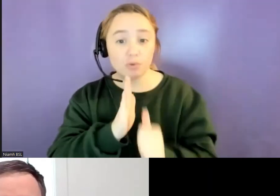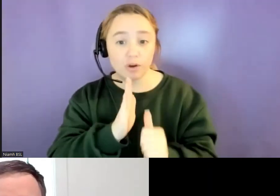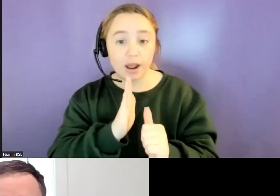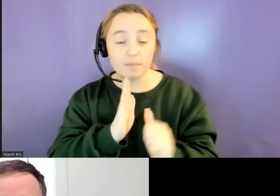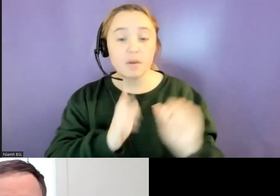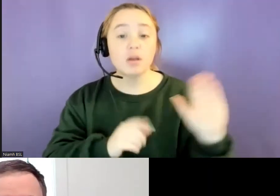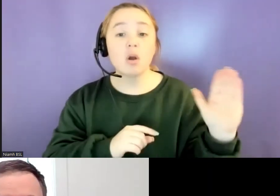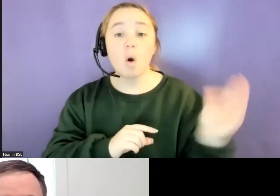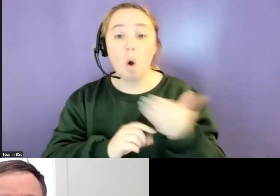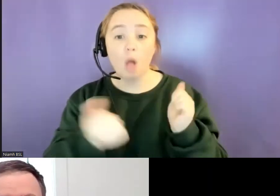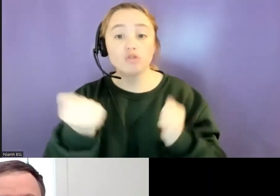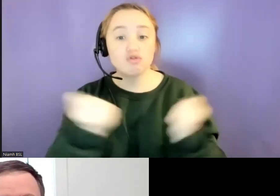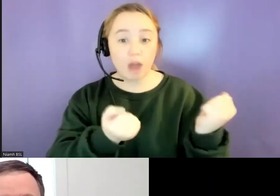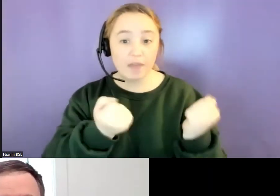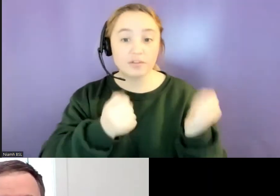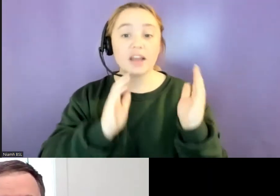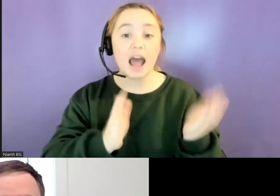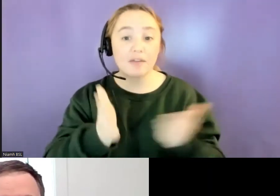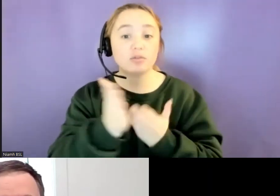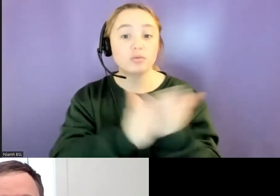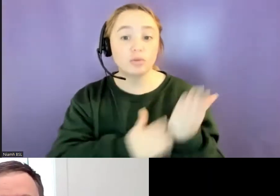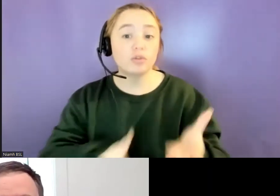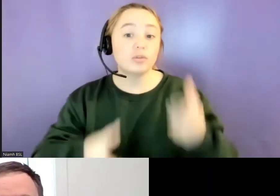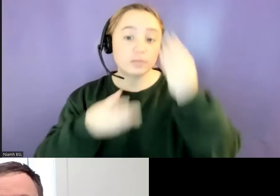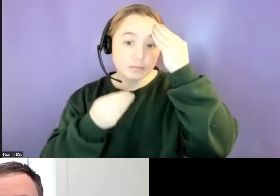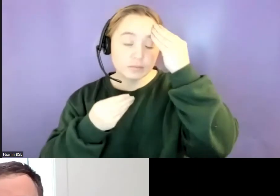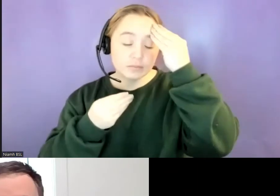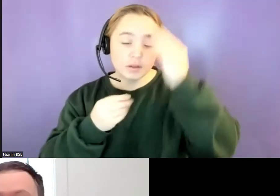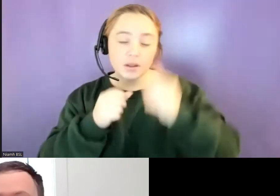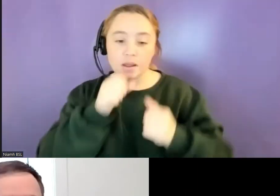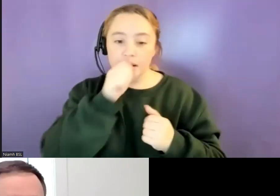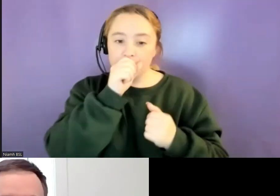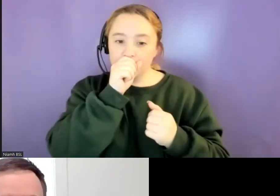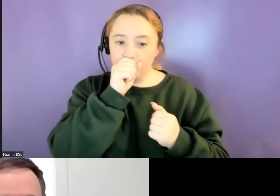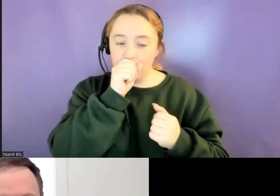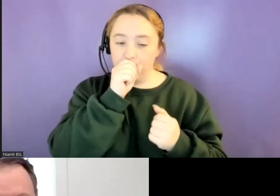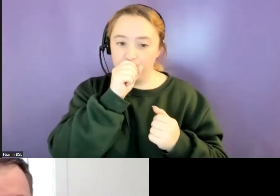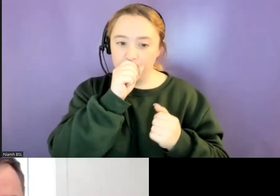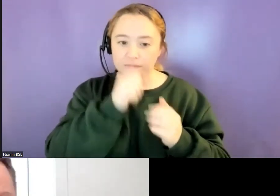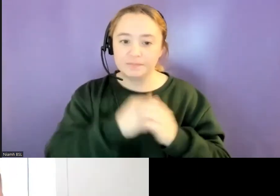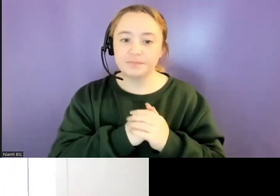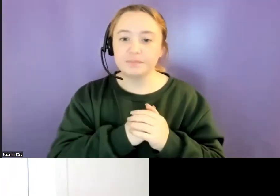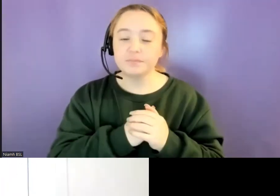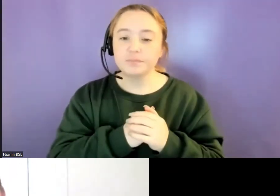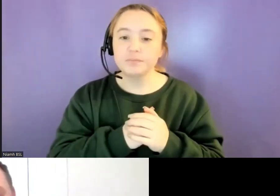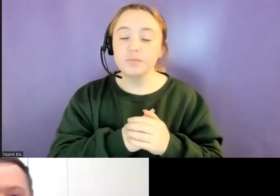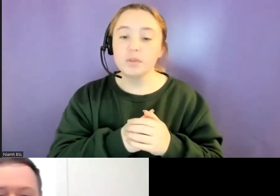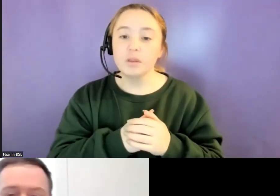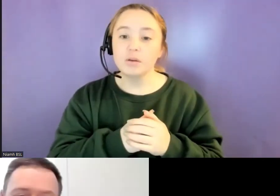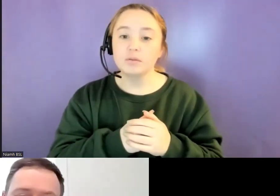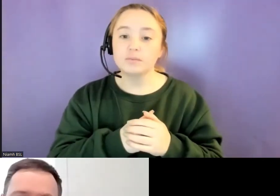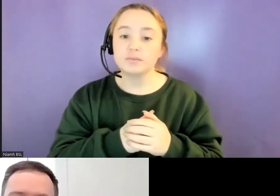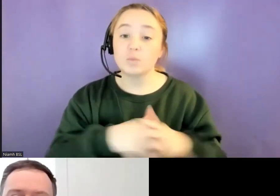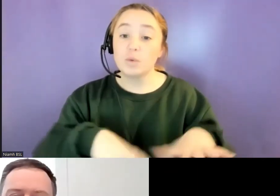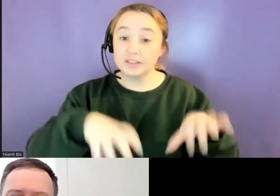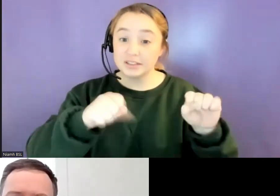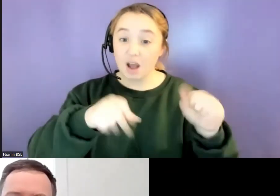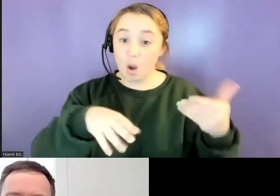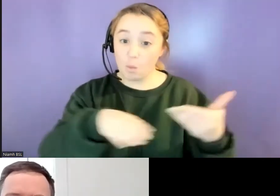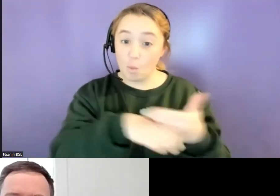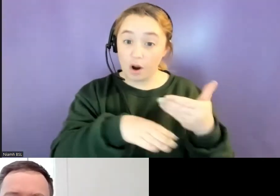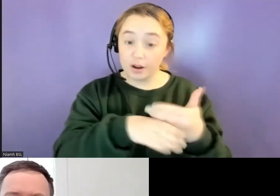colleague goes through. It kicks off from the moment they join the business.